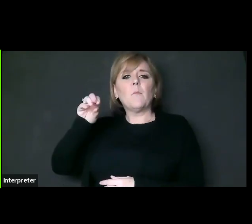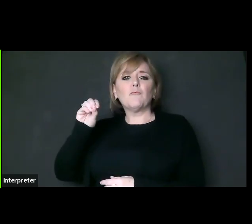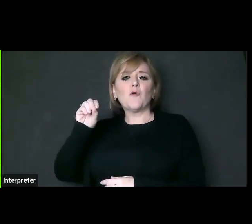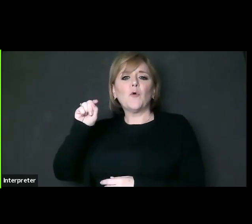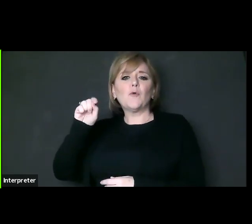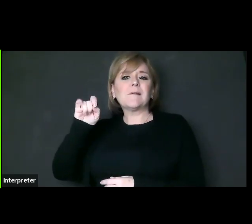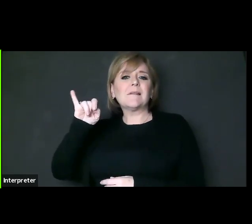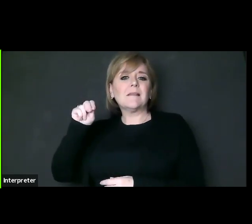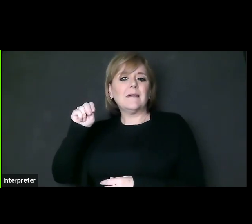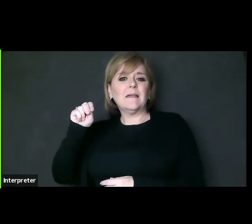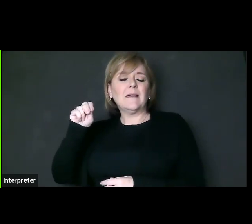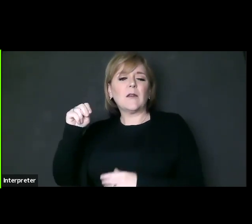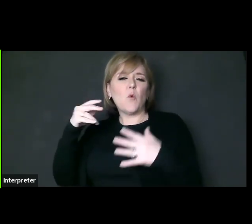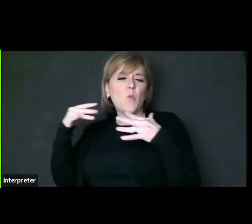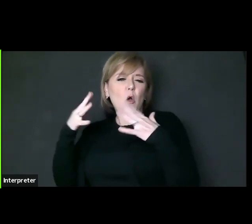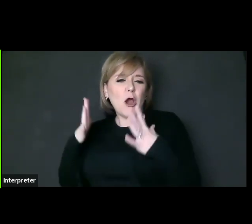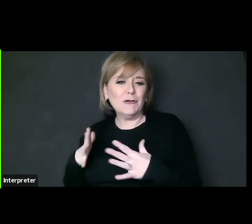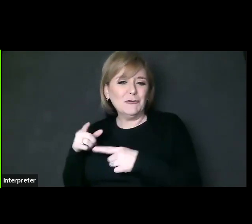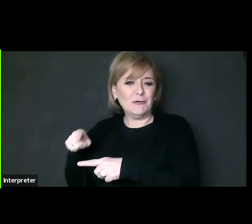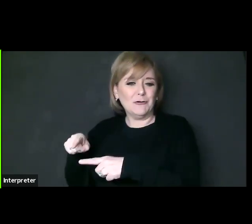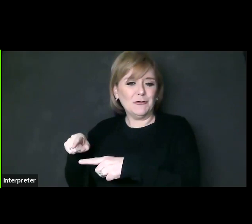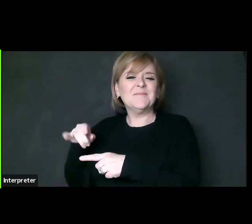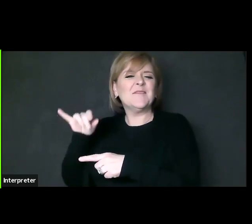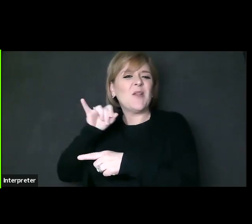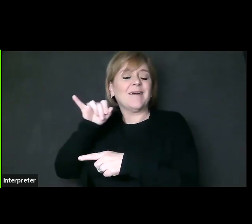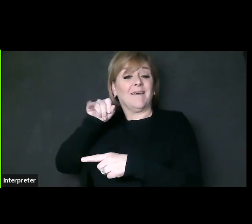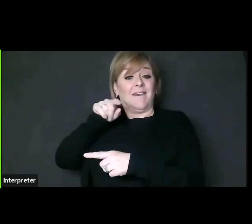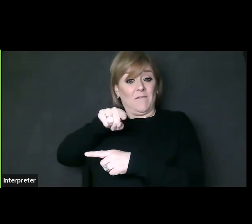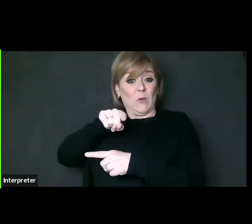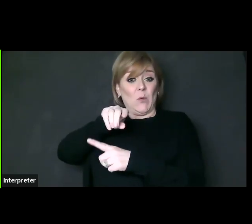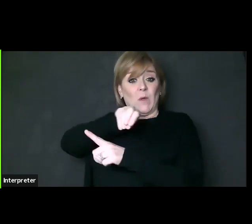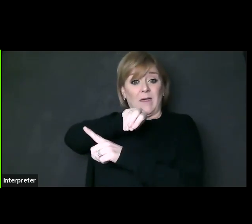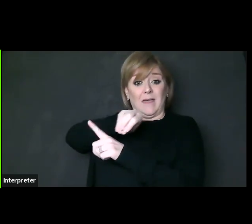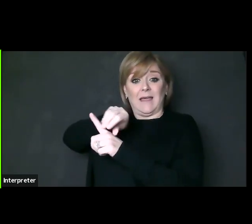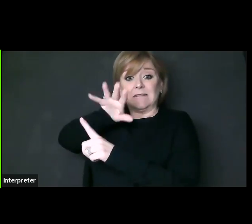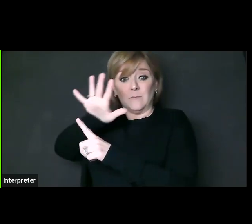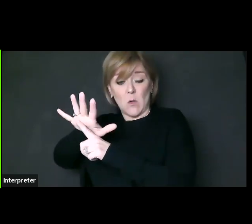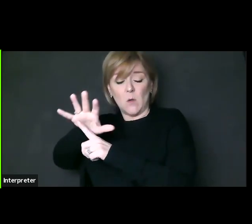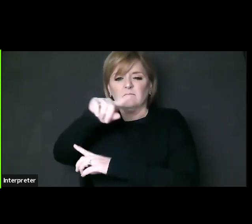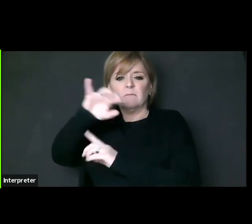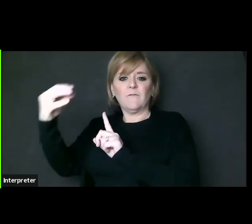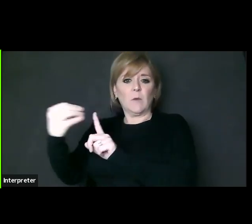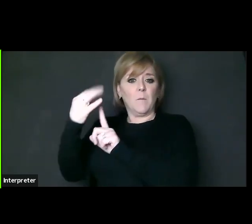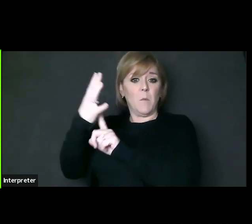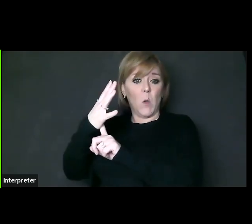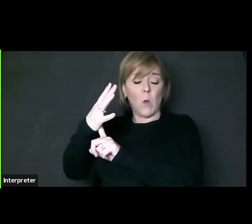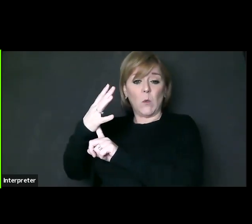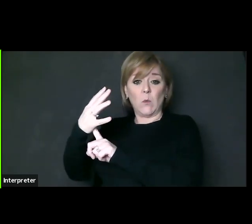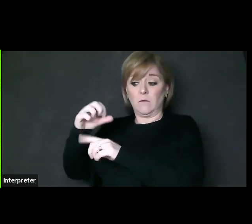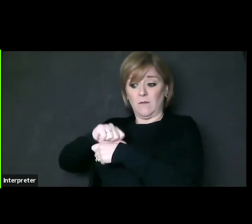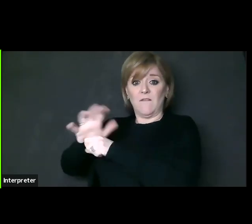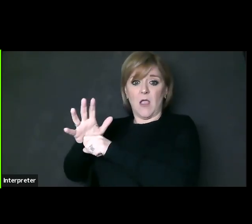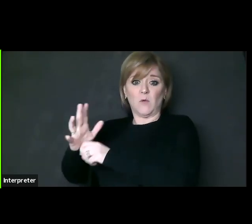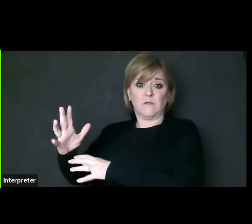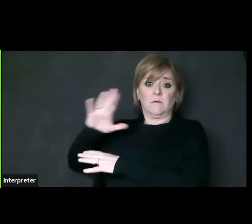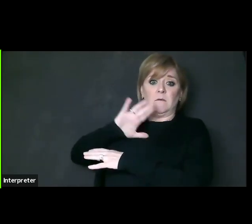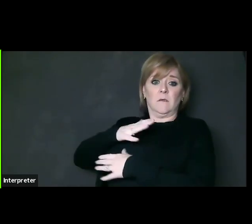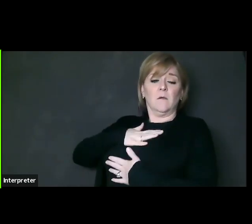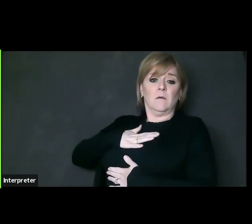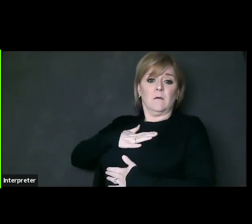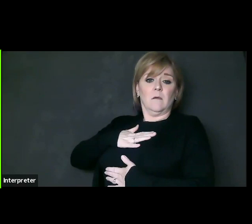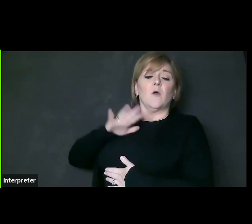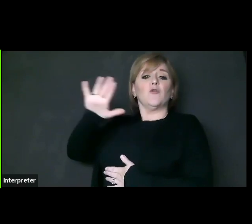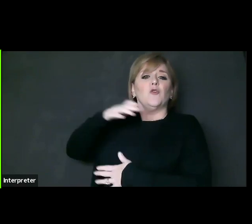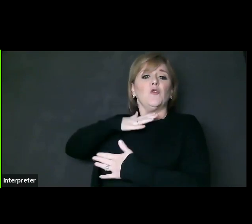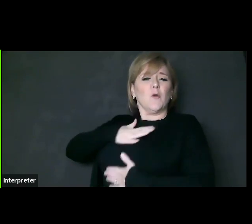So when you get exposed to this virus, your body's immune system goes into full force trying to fight this infection. And